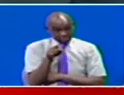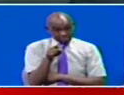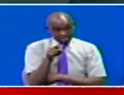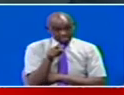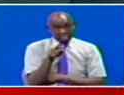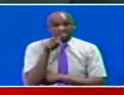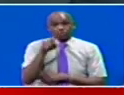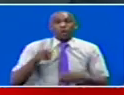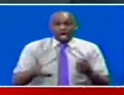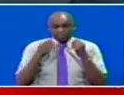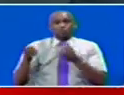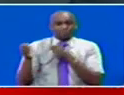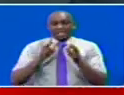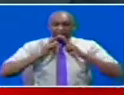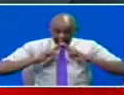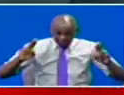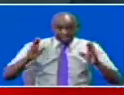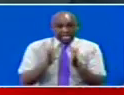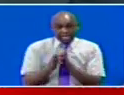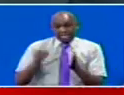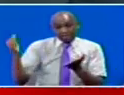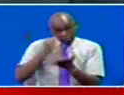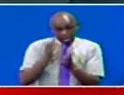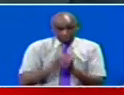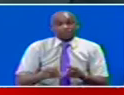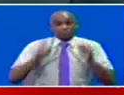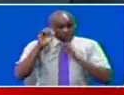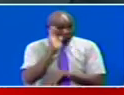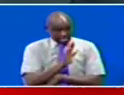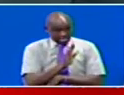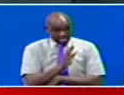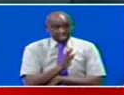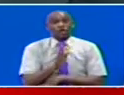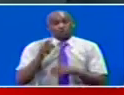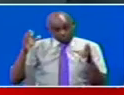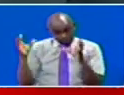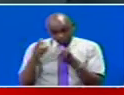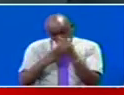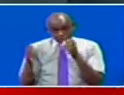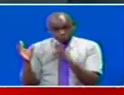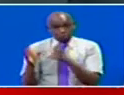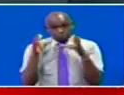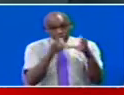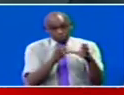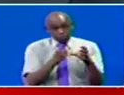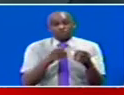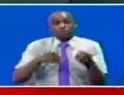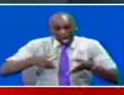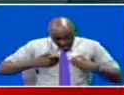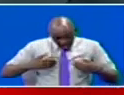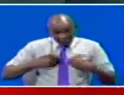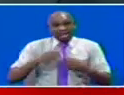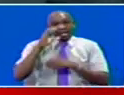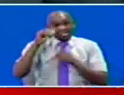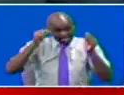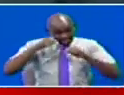in fostering harmony between employees and employers, the parties have agreed to formulate a